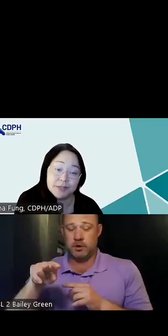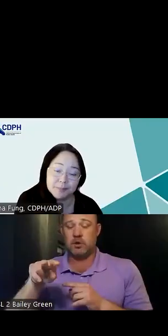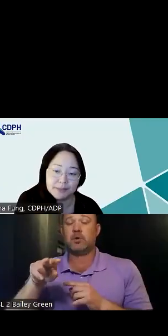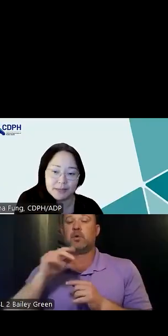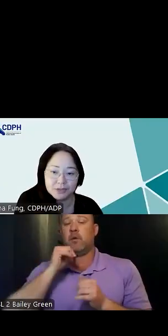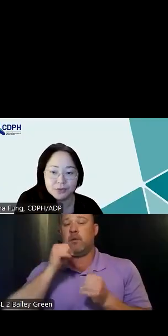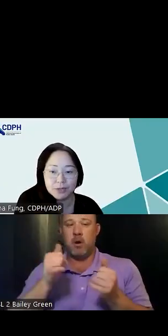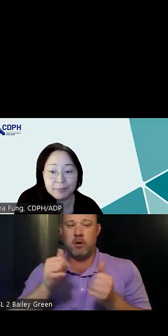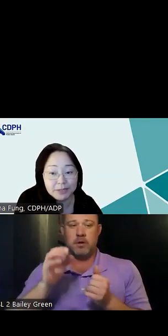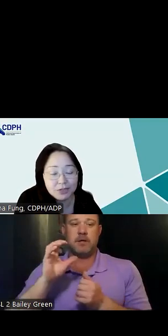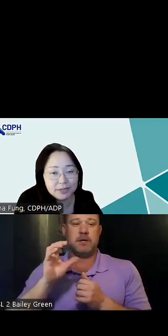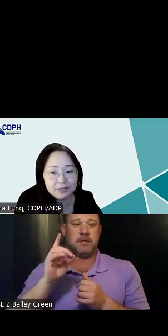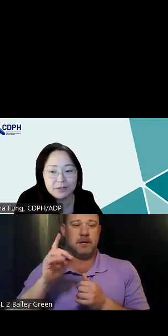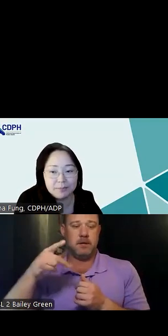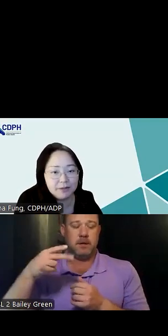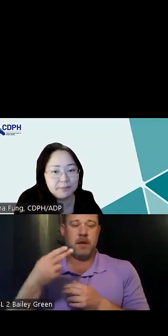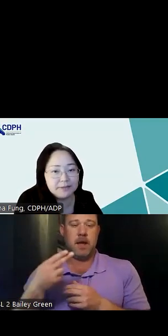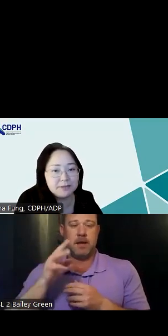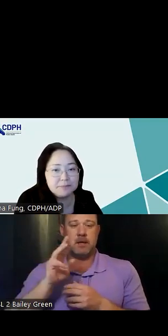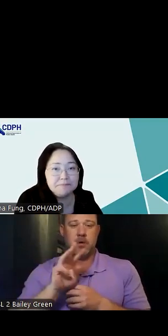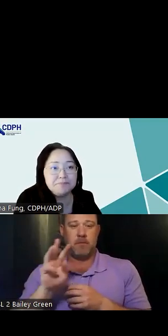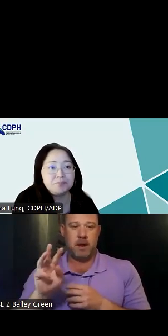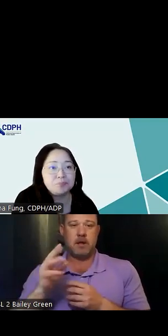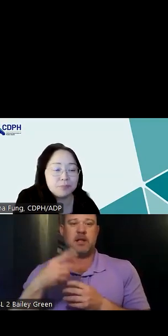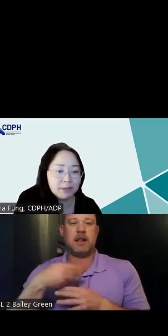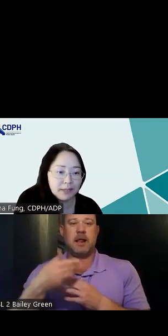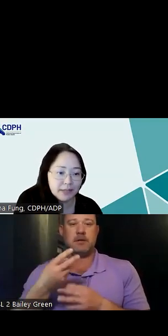on our CDPH webpage in the next couple of months.